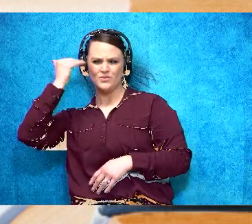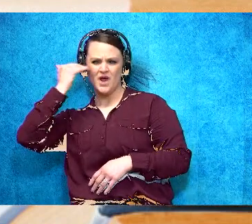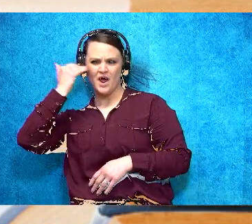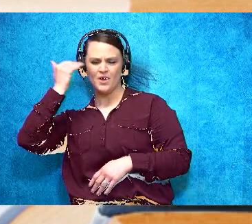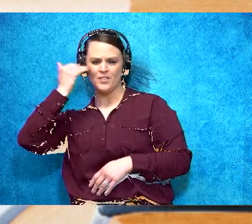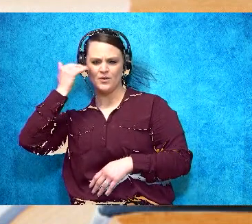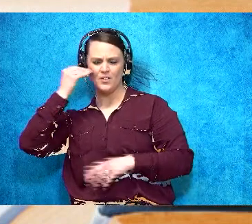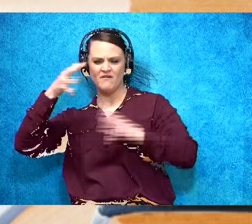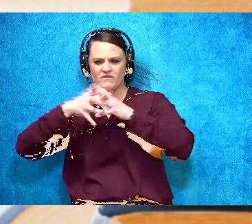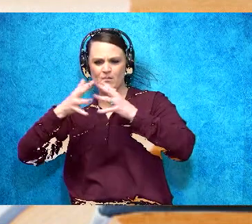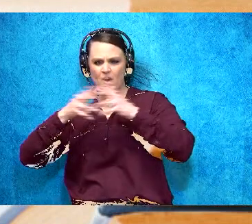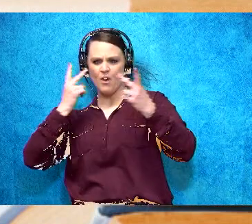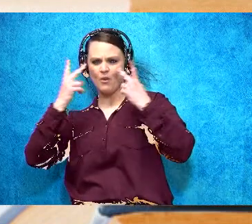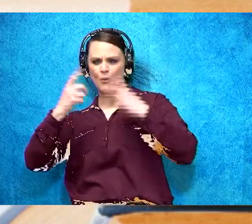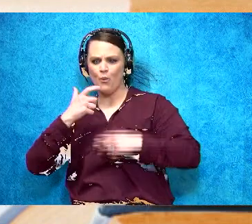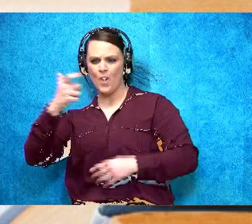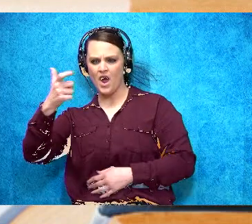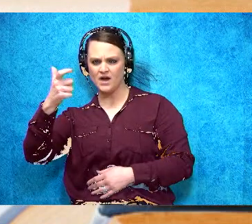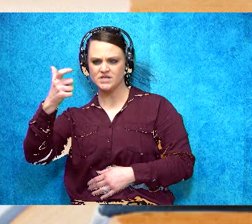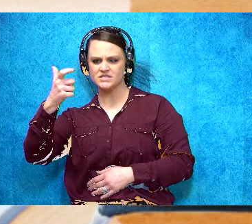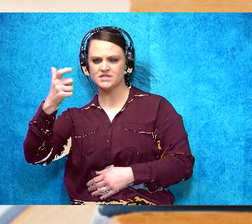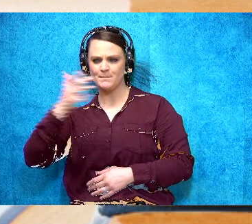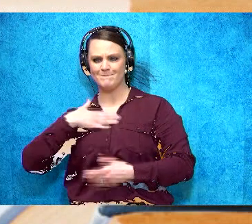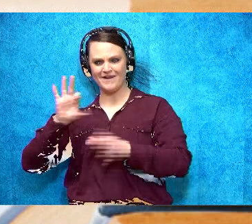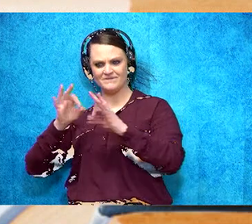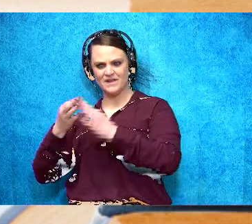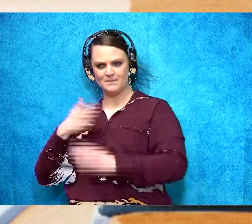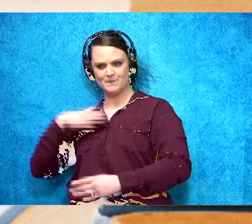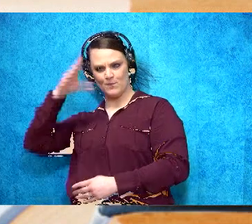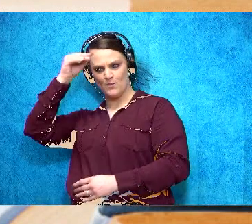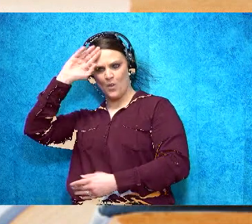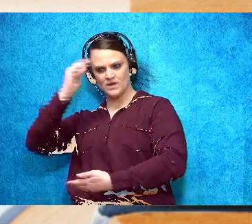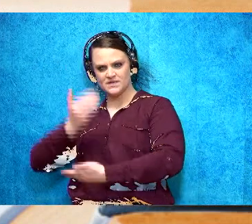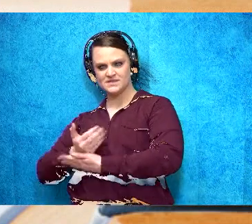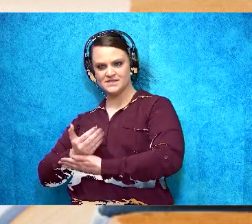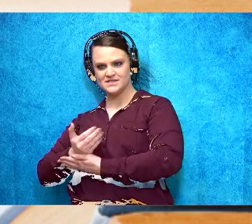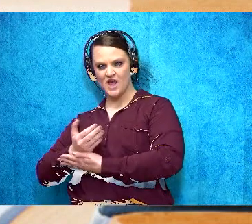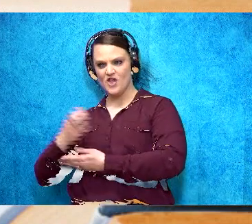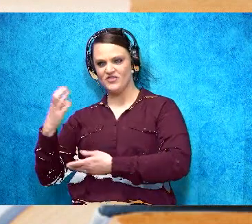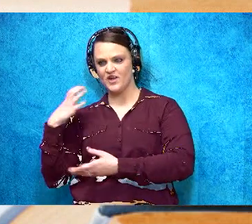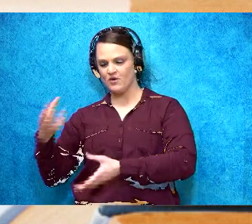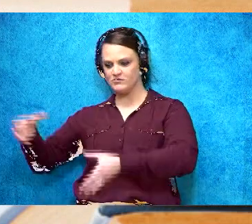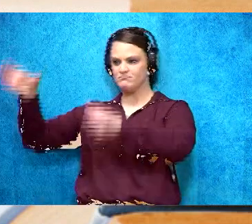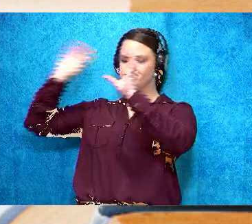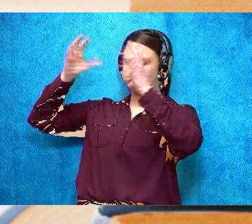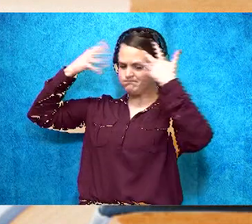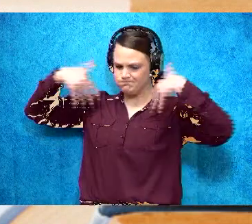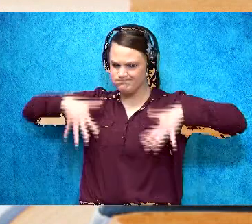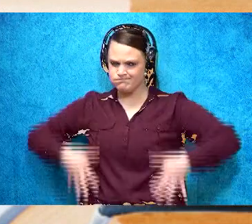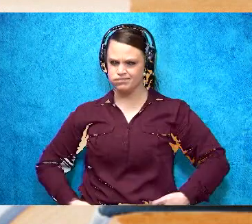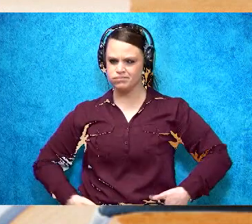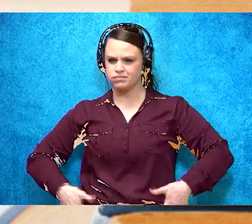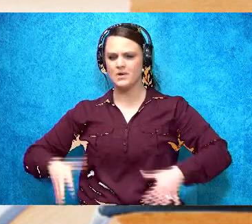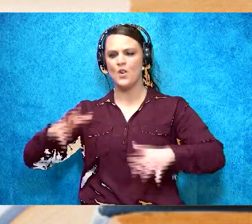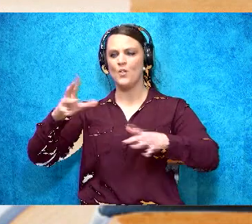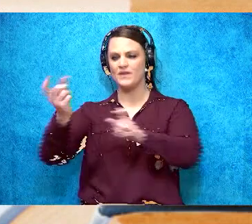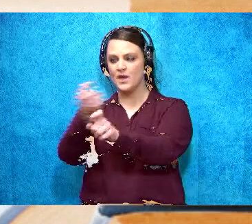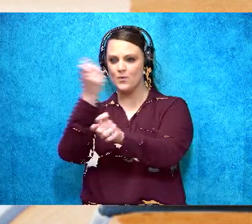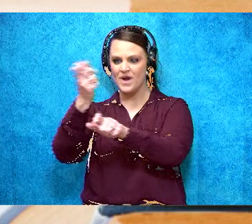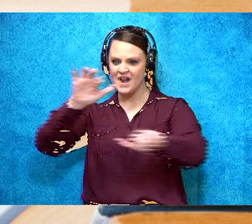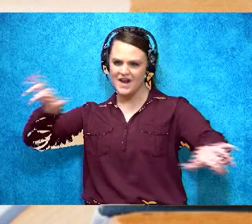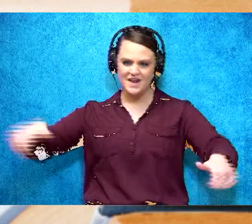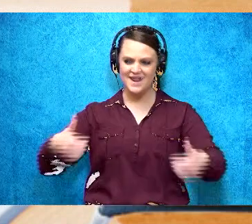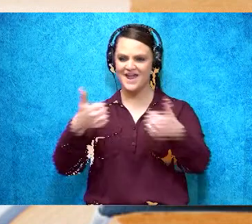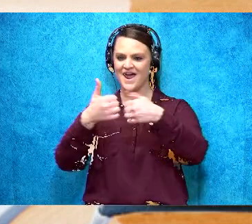football with my boys, the coach gets dunked with water when they win a really big game. Like maybe they